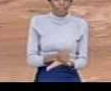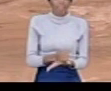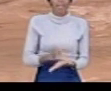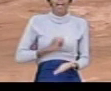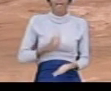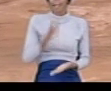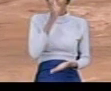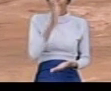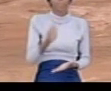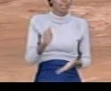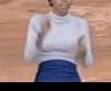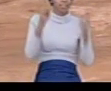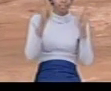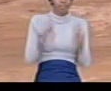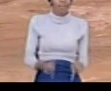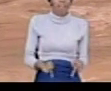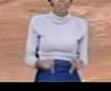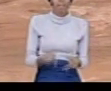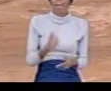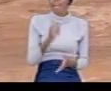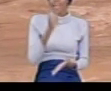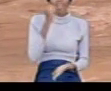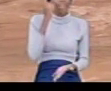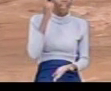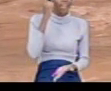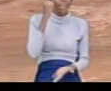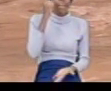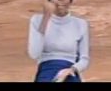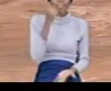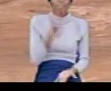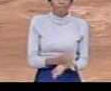amen. I am thou whosoever,